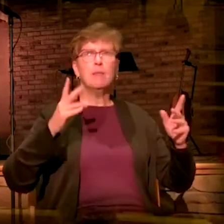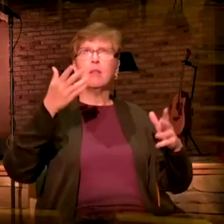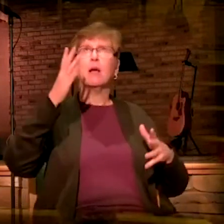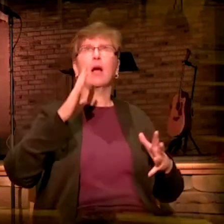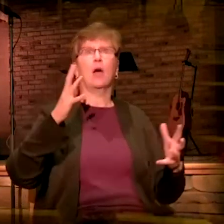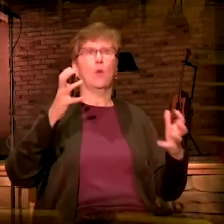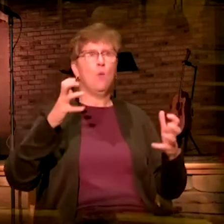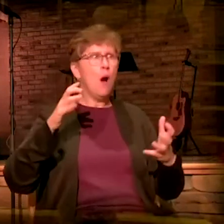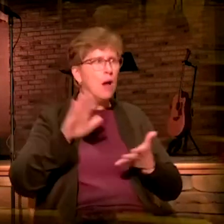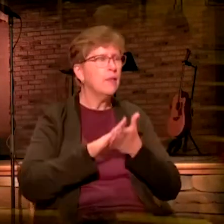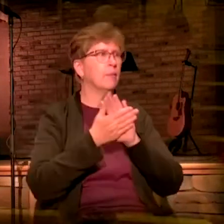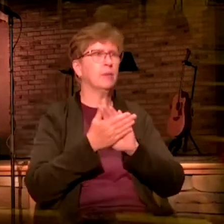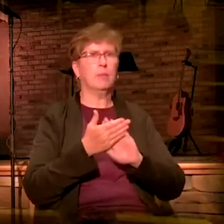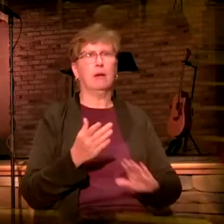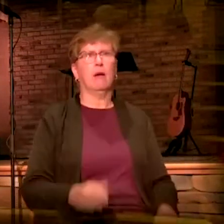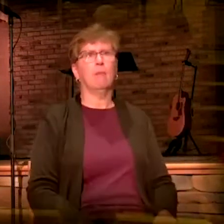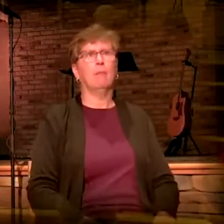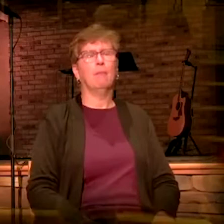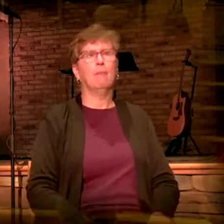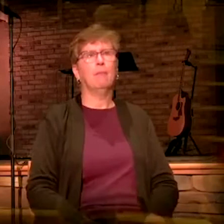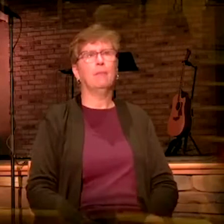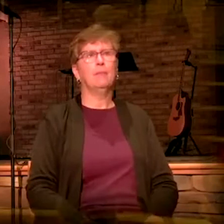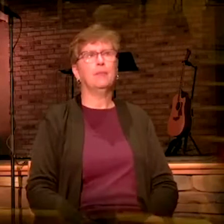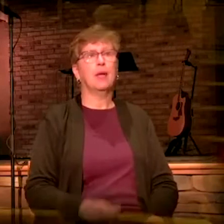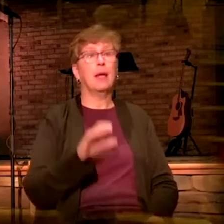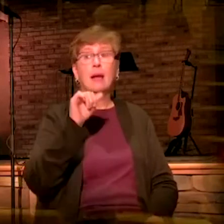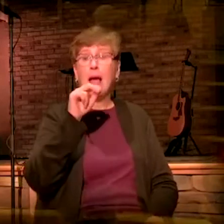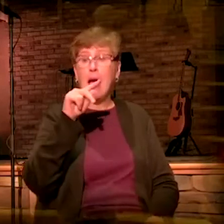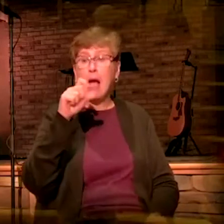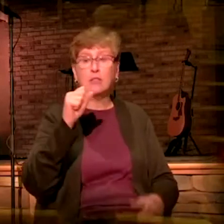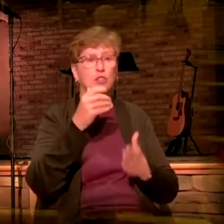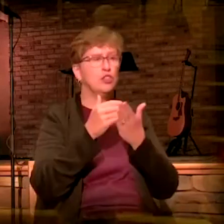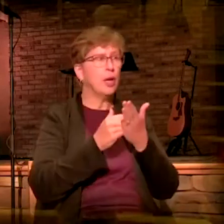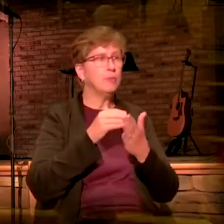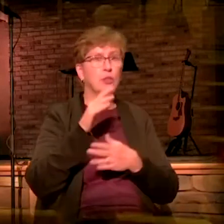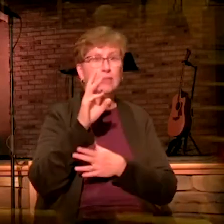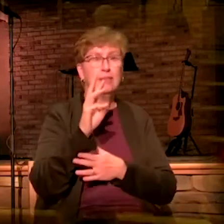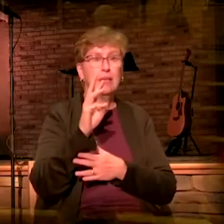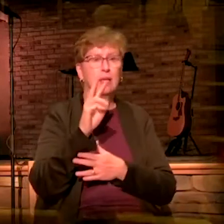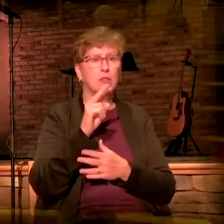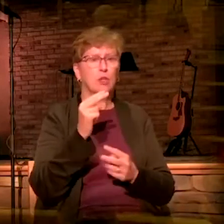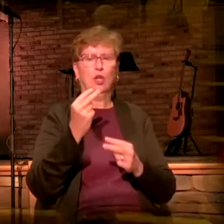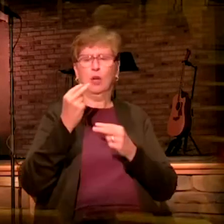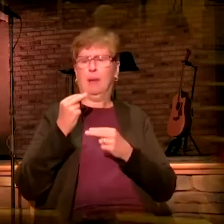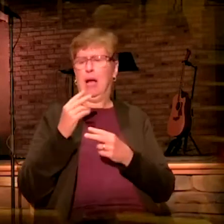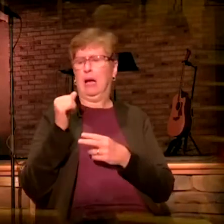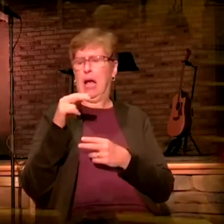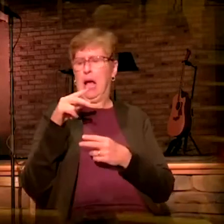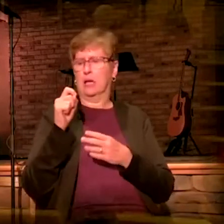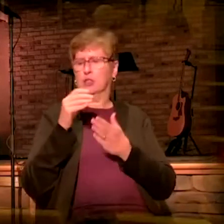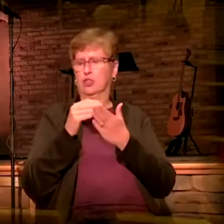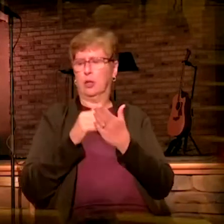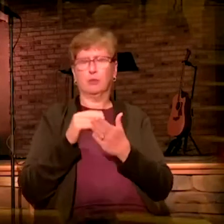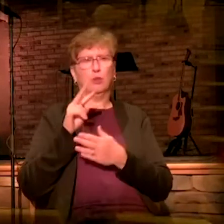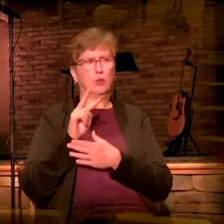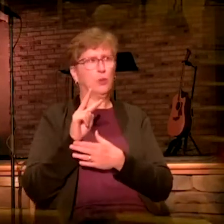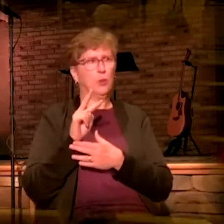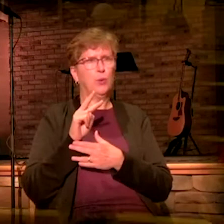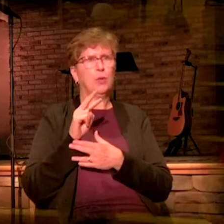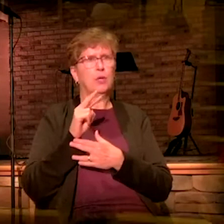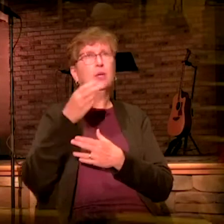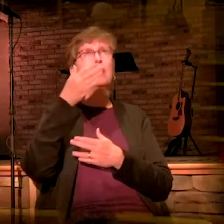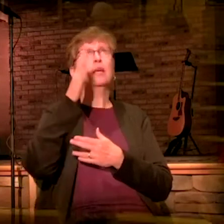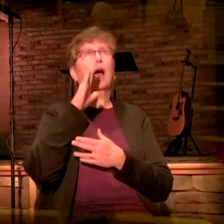be. And if you're in Acts chapter 6, go back to Acts chapter 2, and I believe that God gives us a